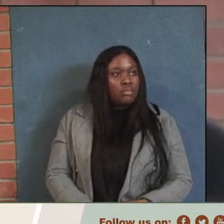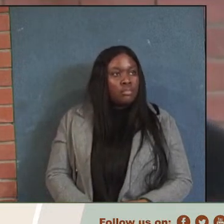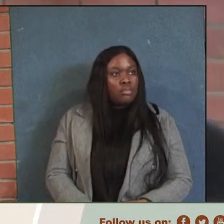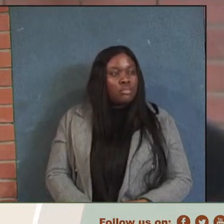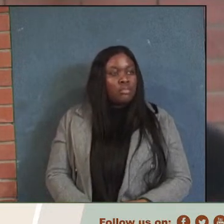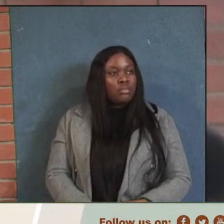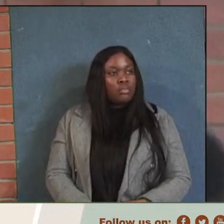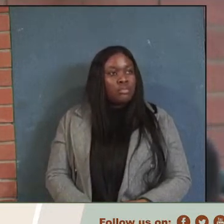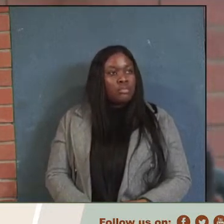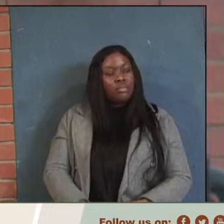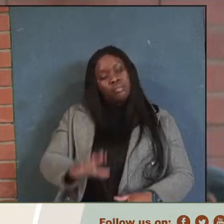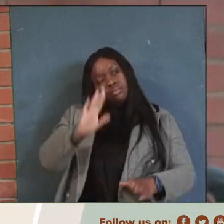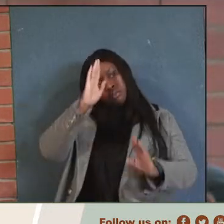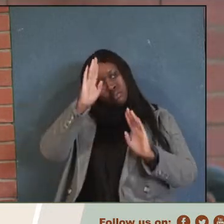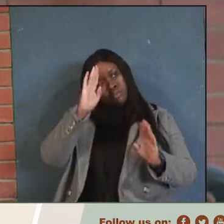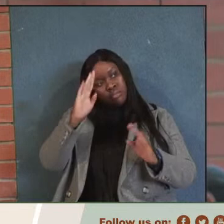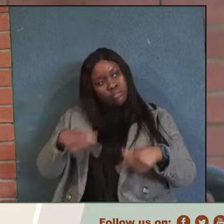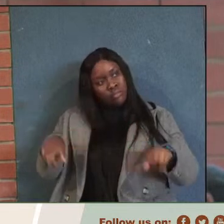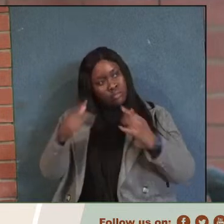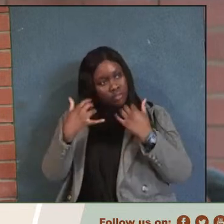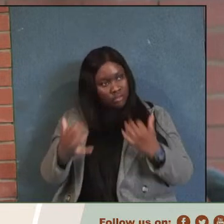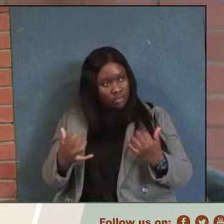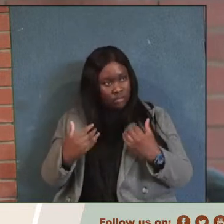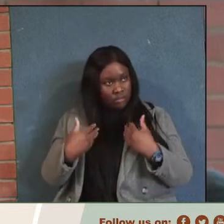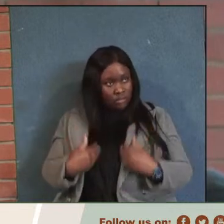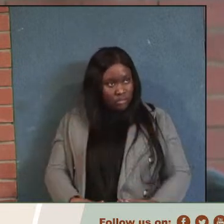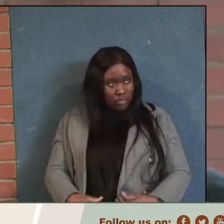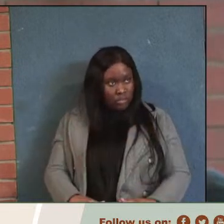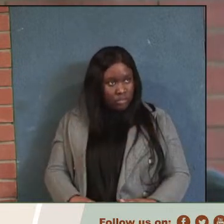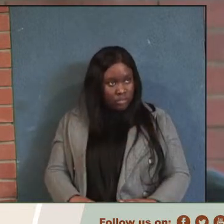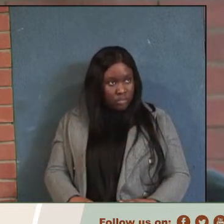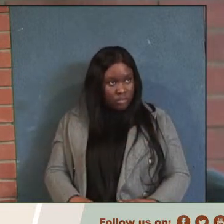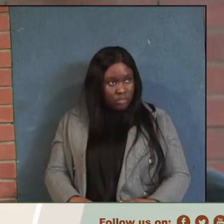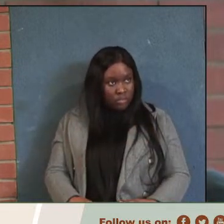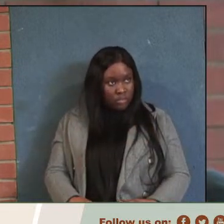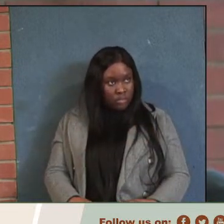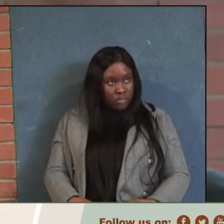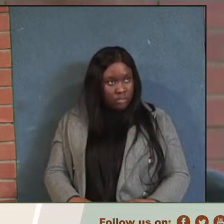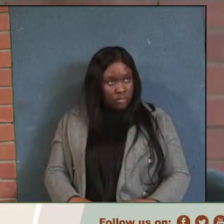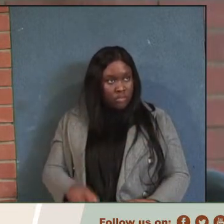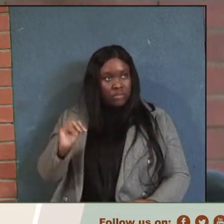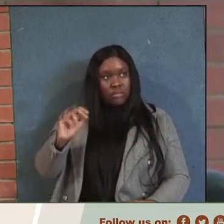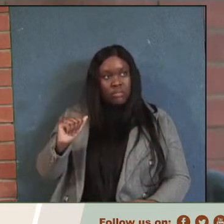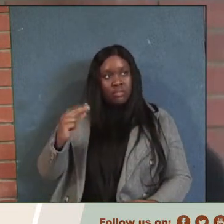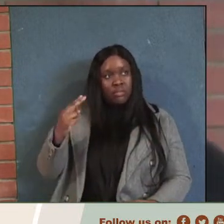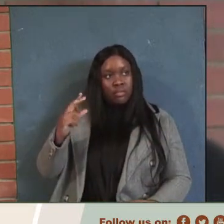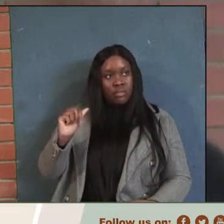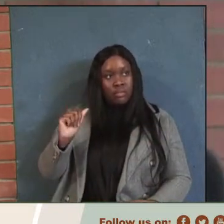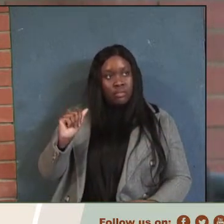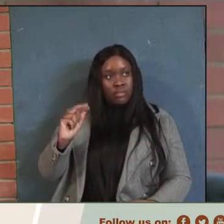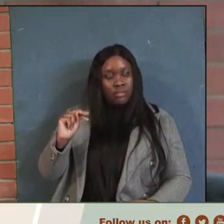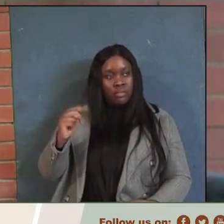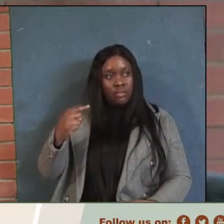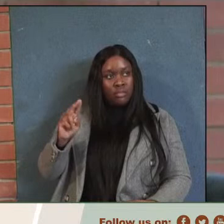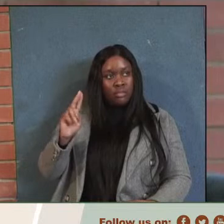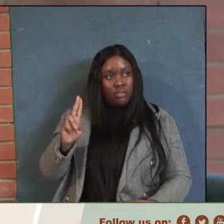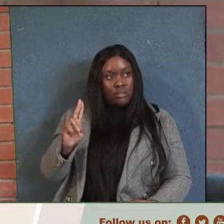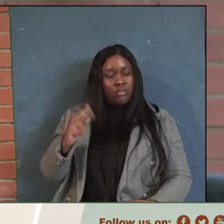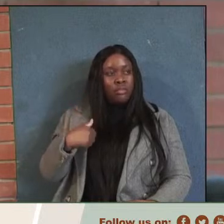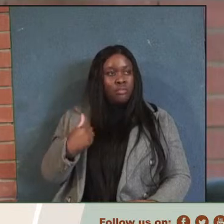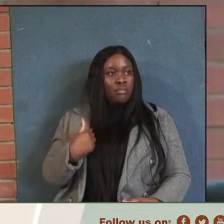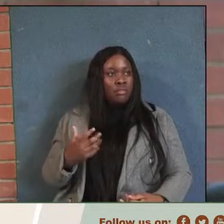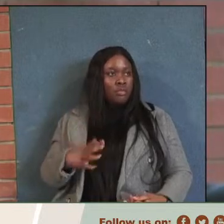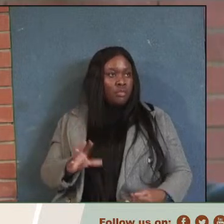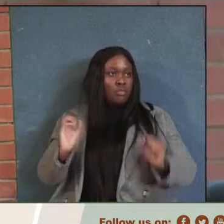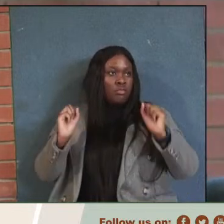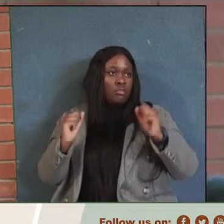Greetings to the House at large. The person who stands proudly before your eyes is Honorable L.S. Mahlang. And I'm rising on